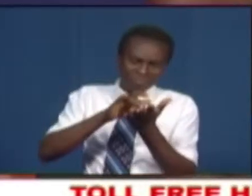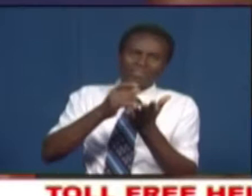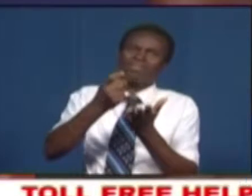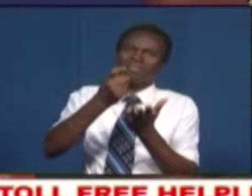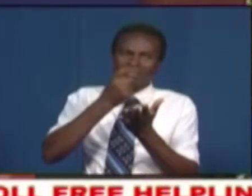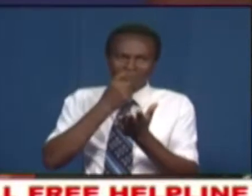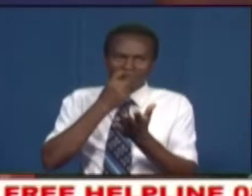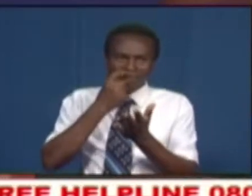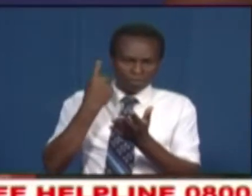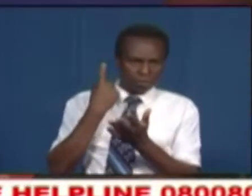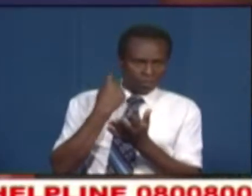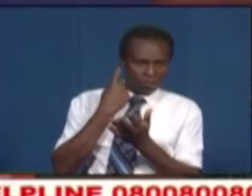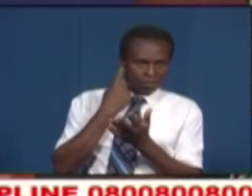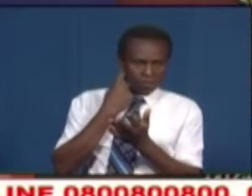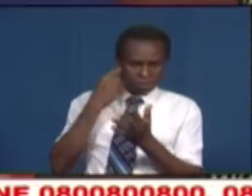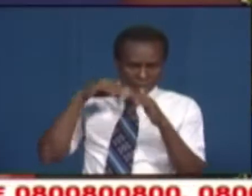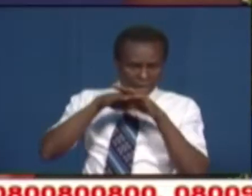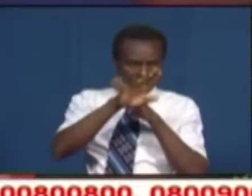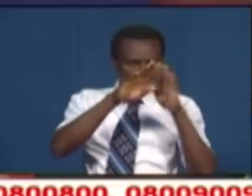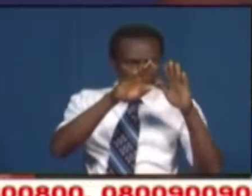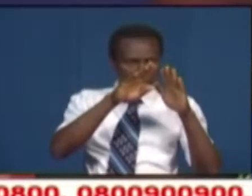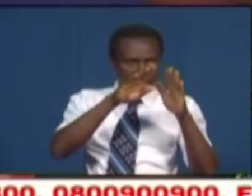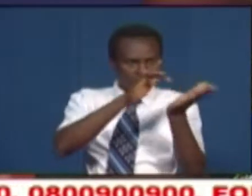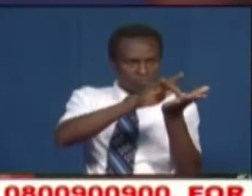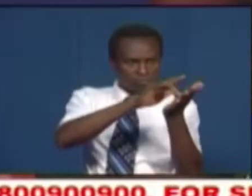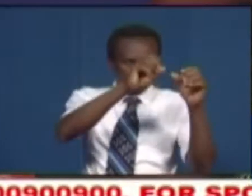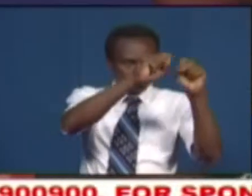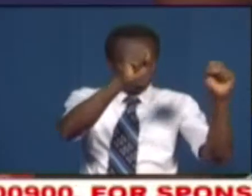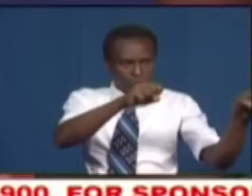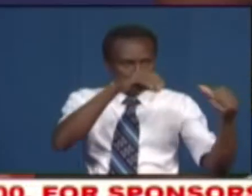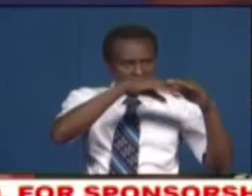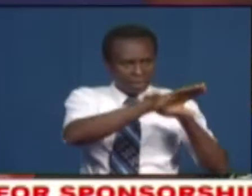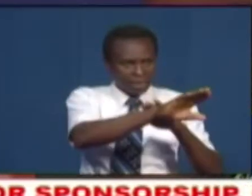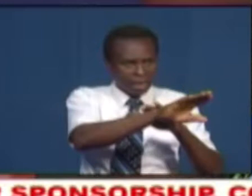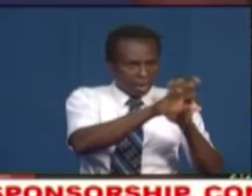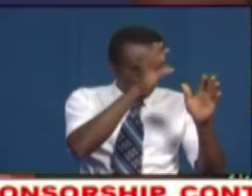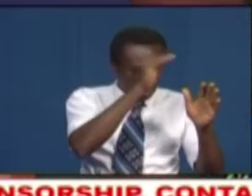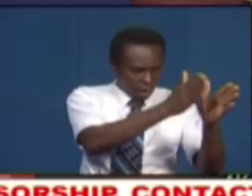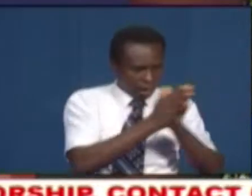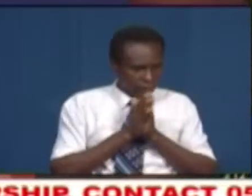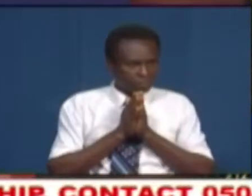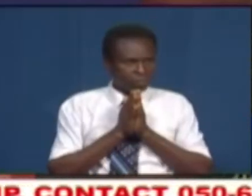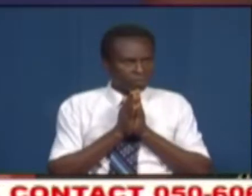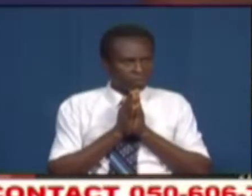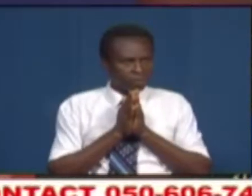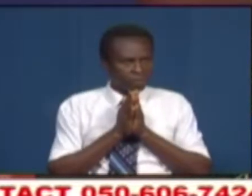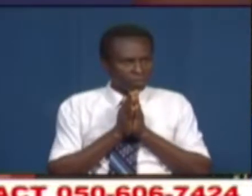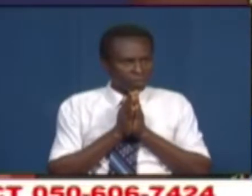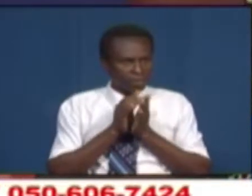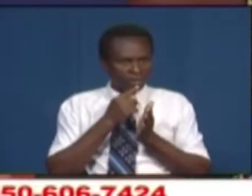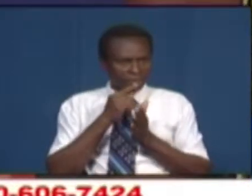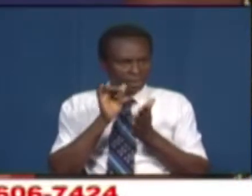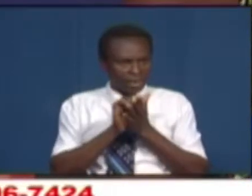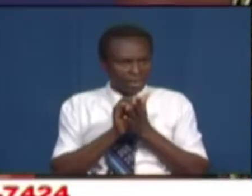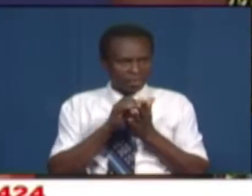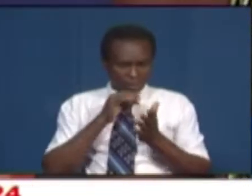just recently I went to a pharmacy, wanted to buy a drug, and the pharmacist was telling me it could harm my liver,